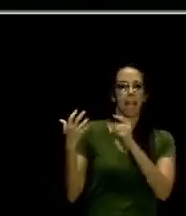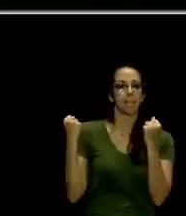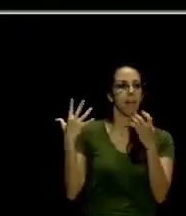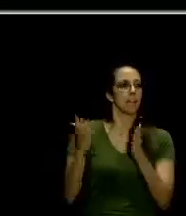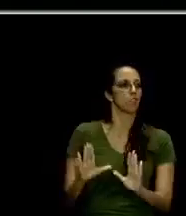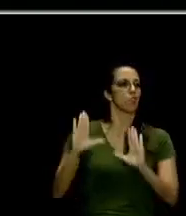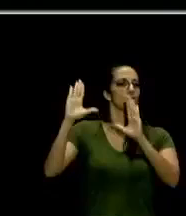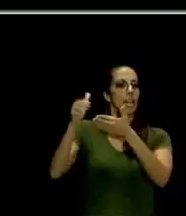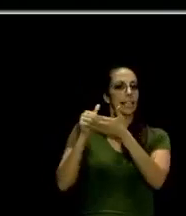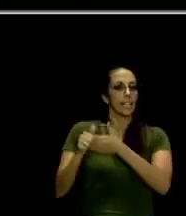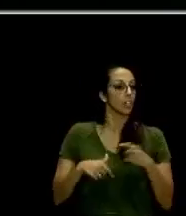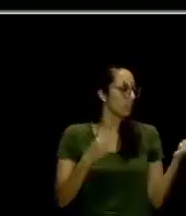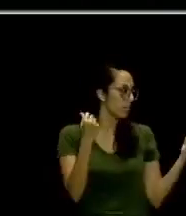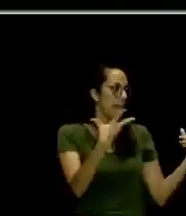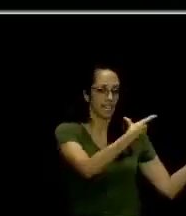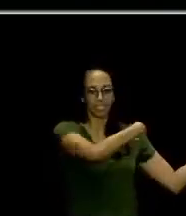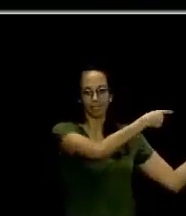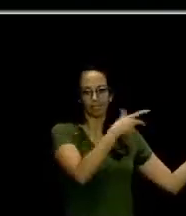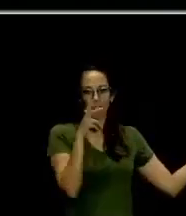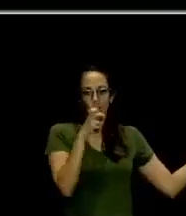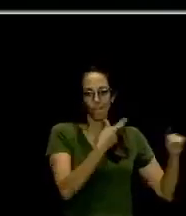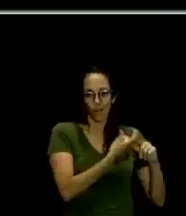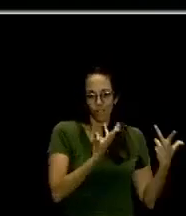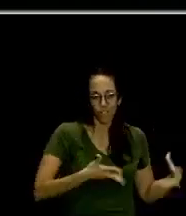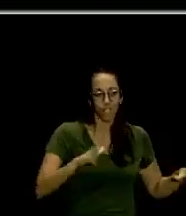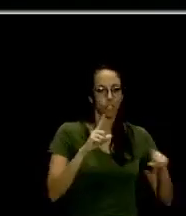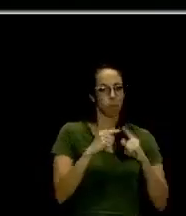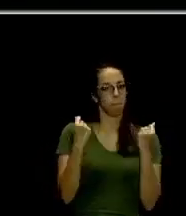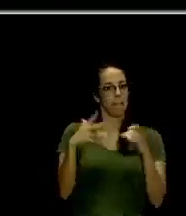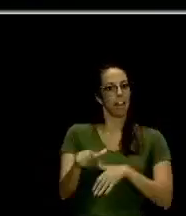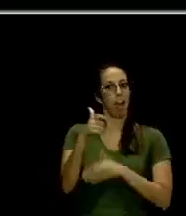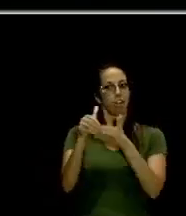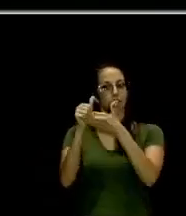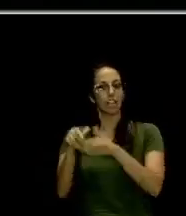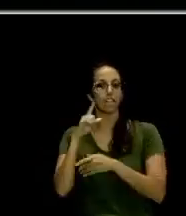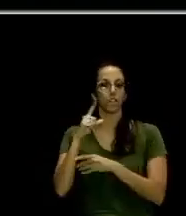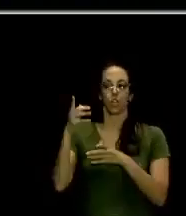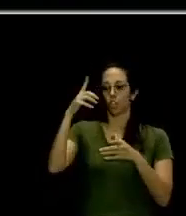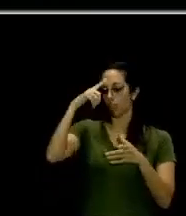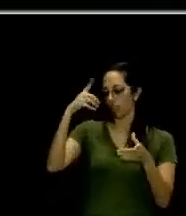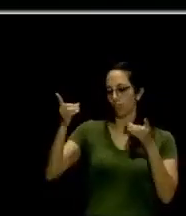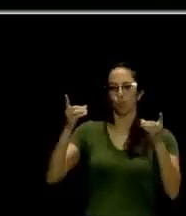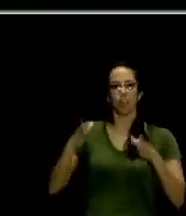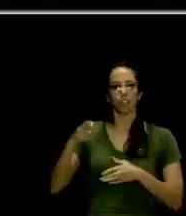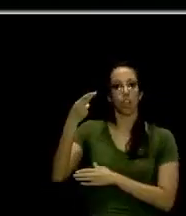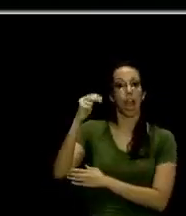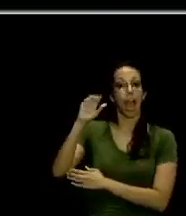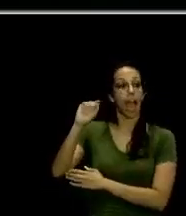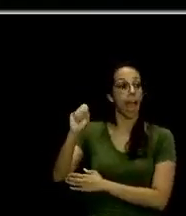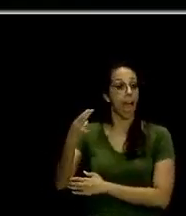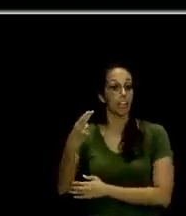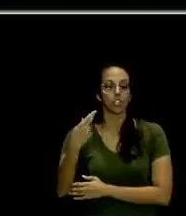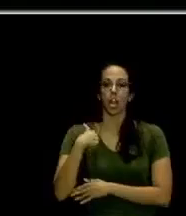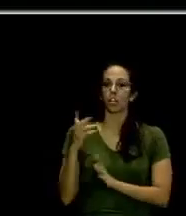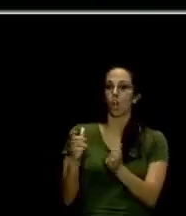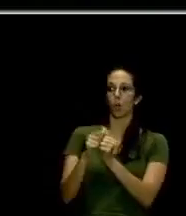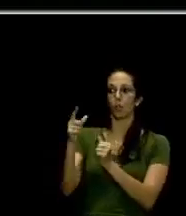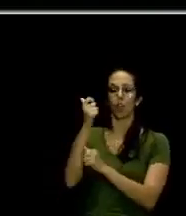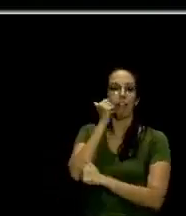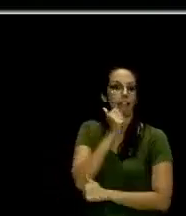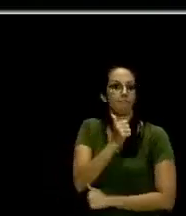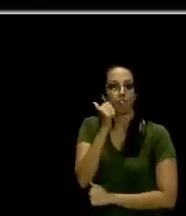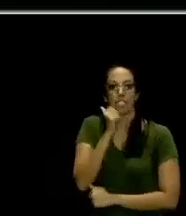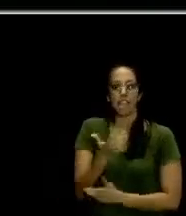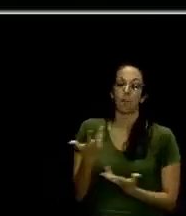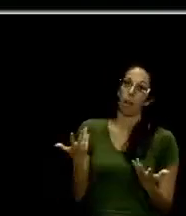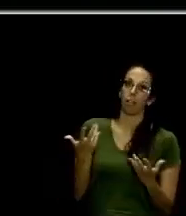whom you've heard from. I have a near and dear special place in my heart for Director Hatch. I talk to her almost every single day, or not